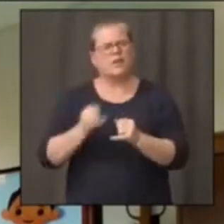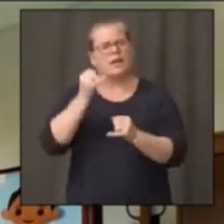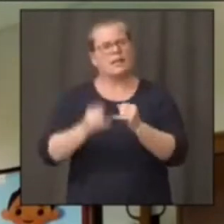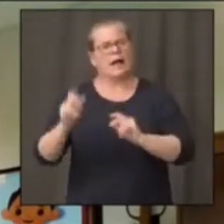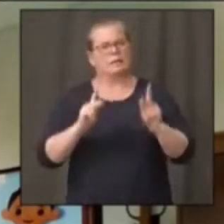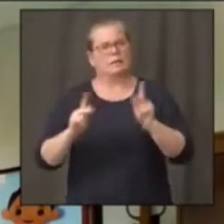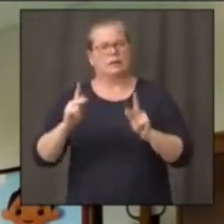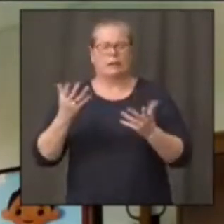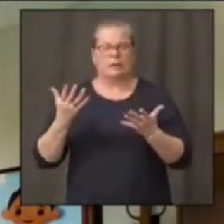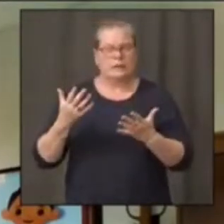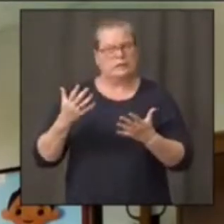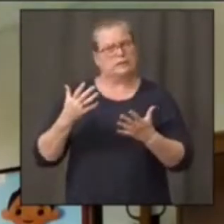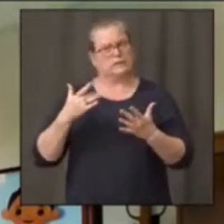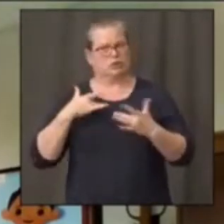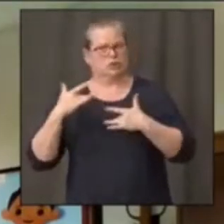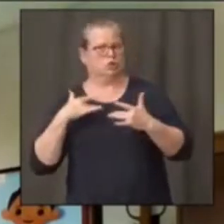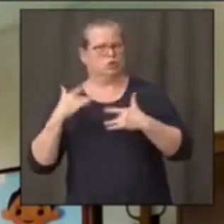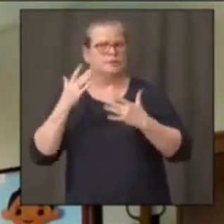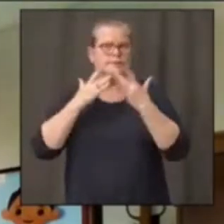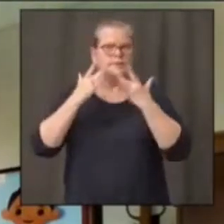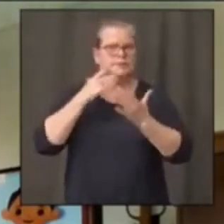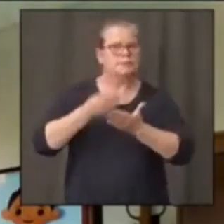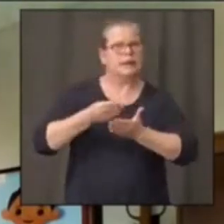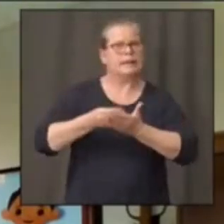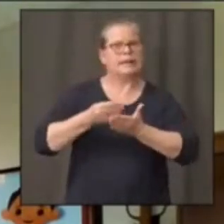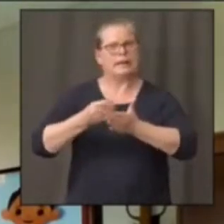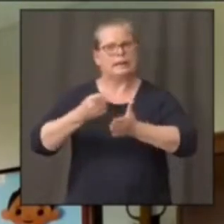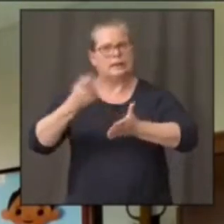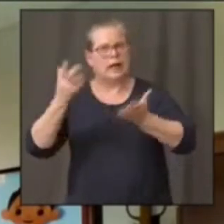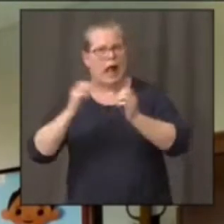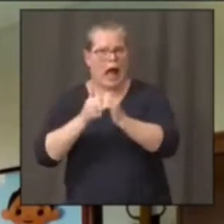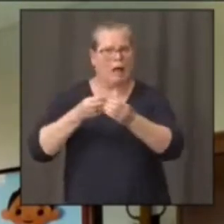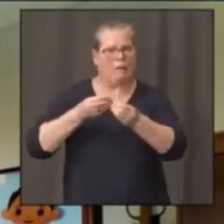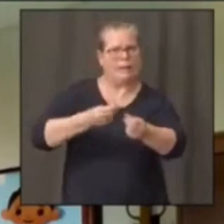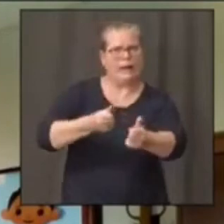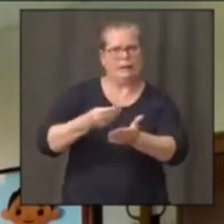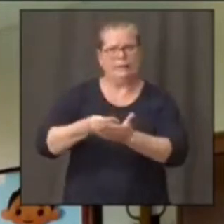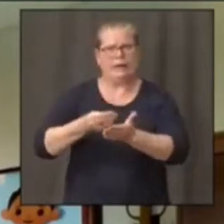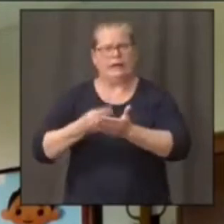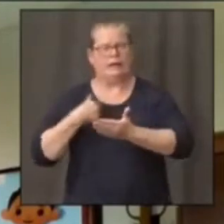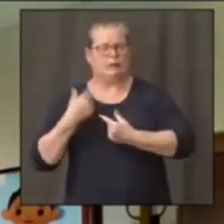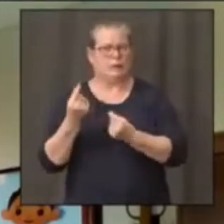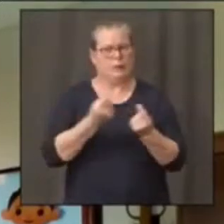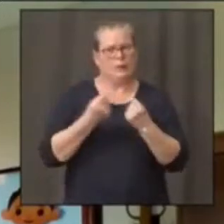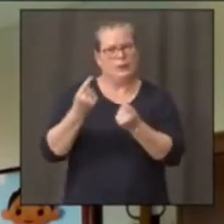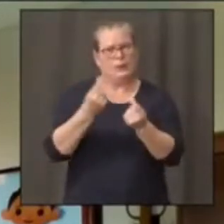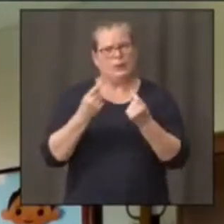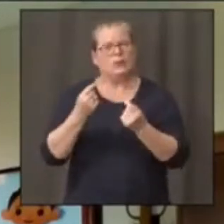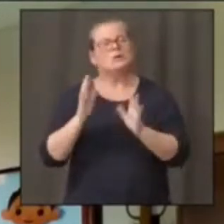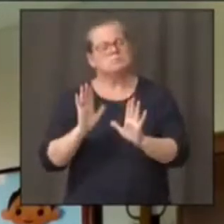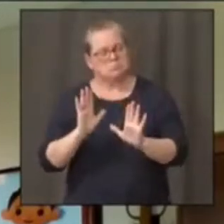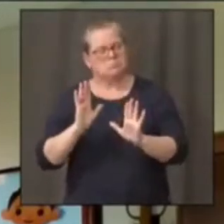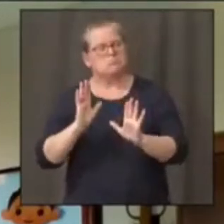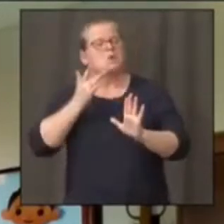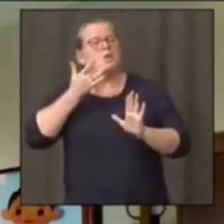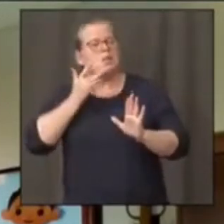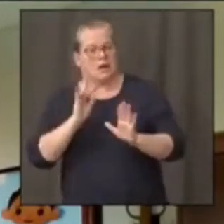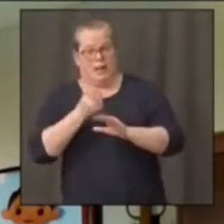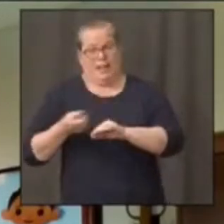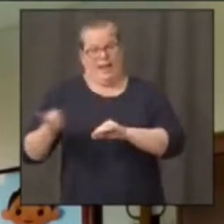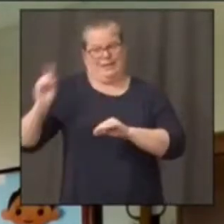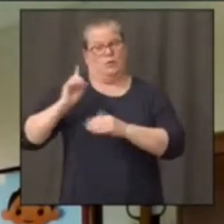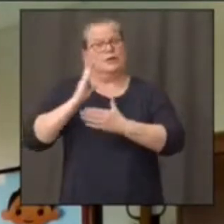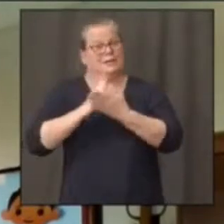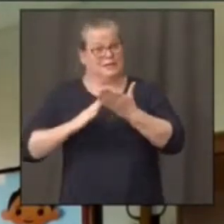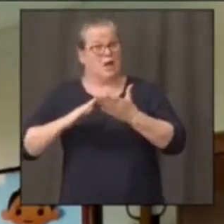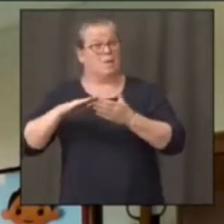money. What does that look like? We were fortunate last week to hear from districts about what they anticipate to be some costs. And just this morning,